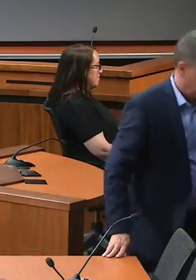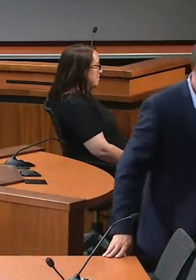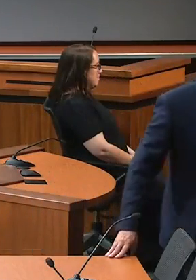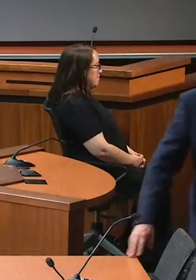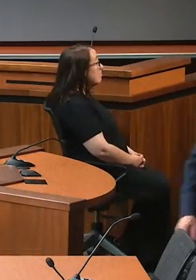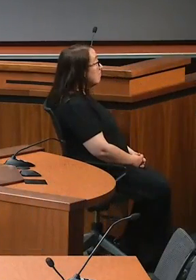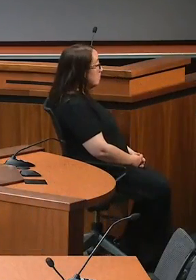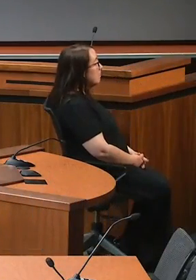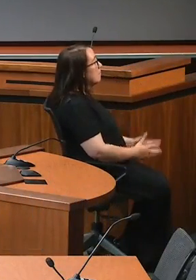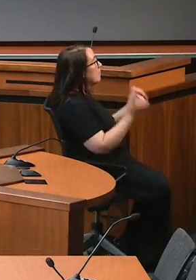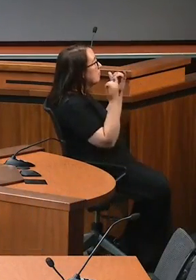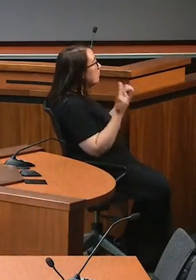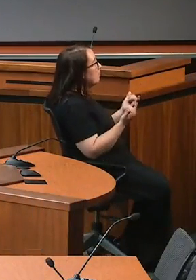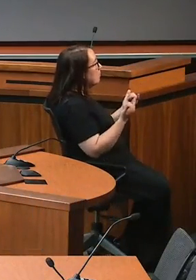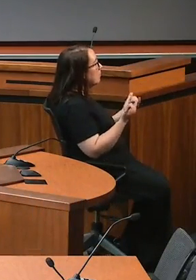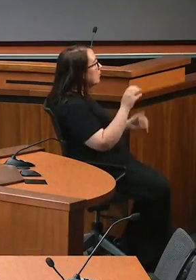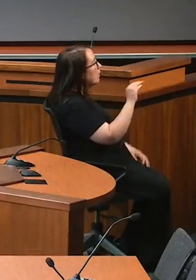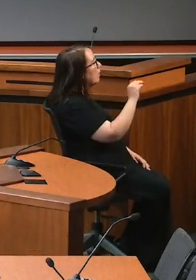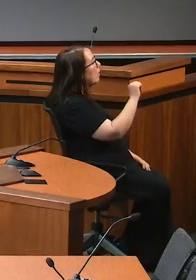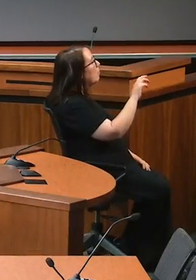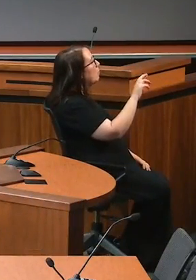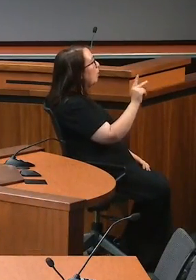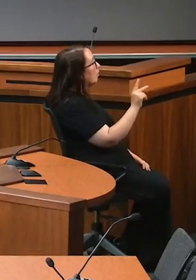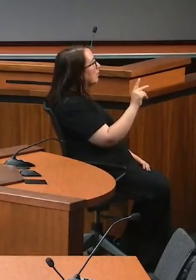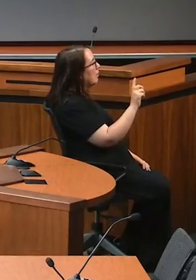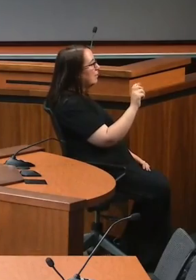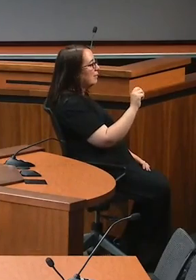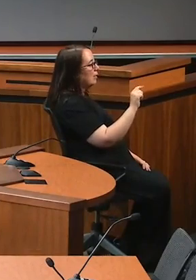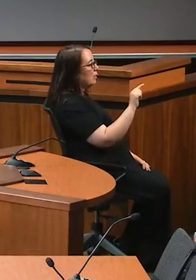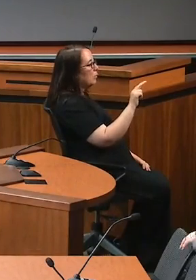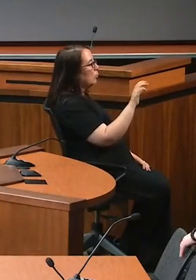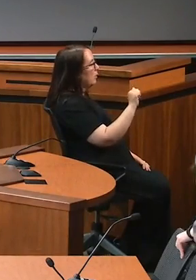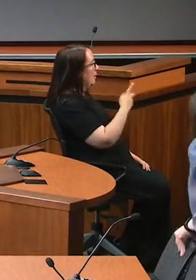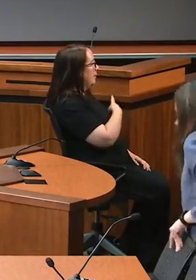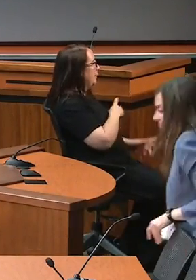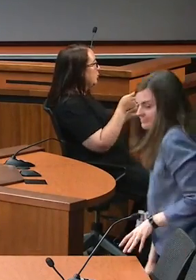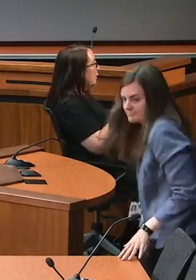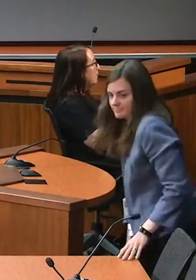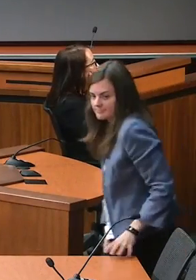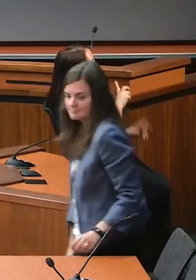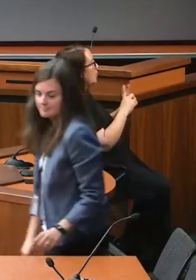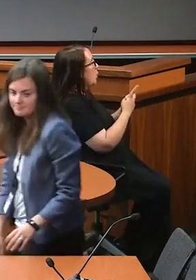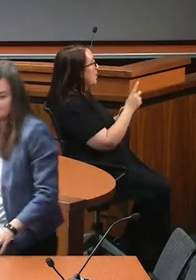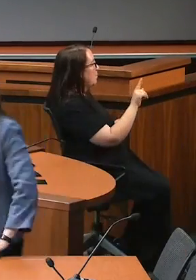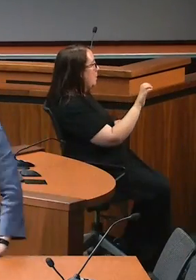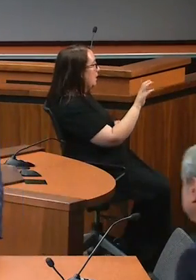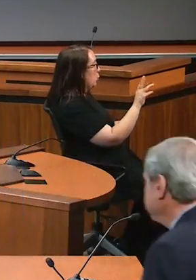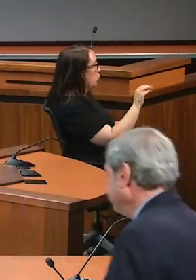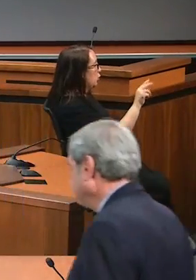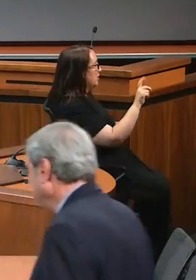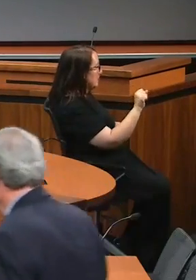So now I'd like to bring up Mark DeLuca, who is the Deputy Director of the Department of Public Works. And he's